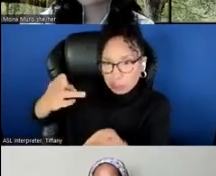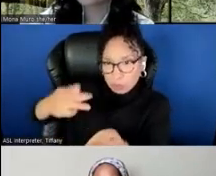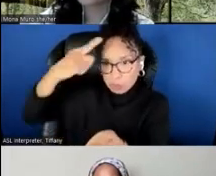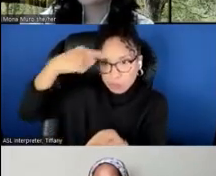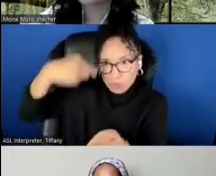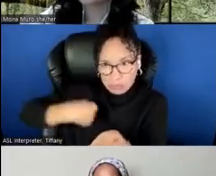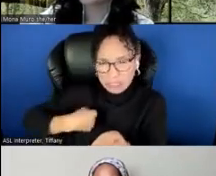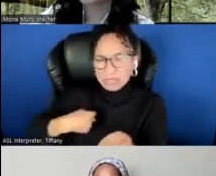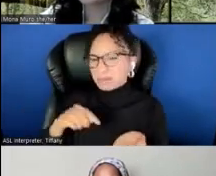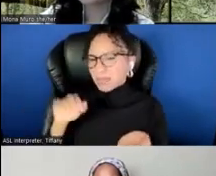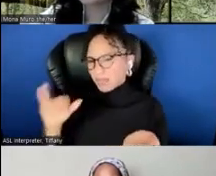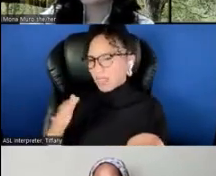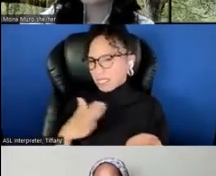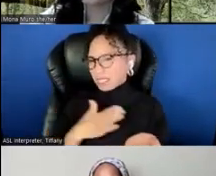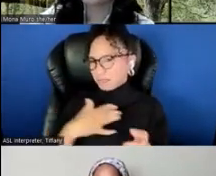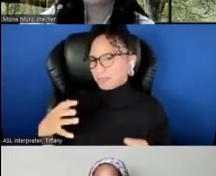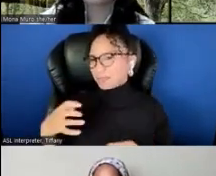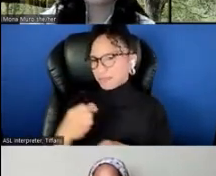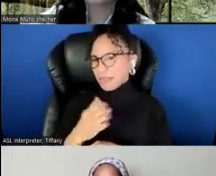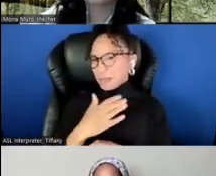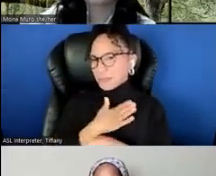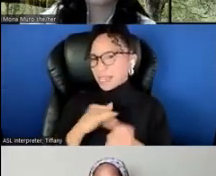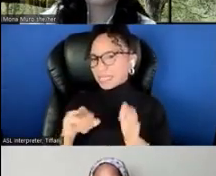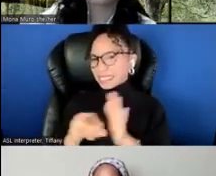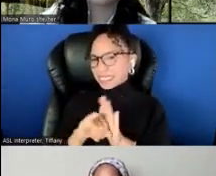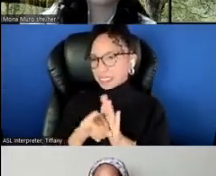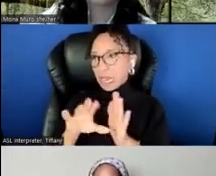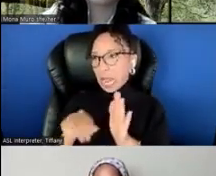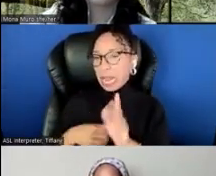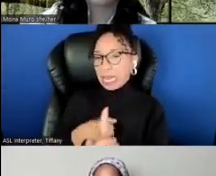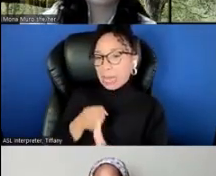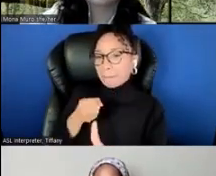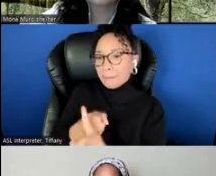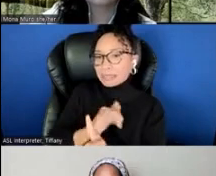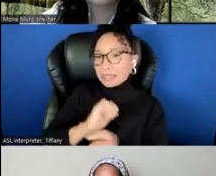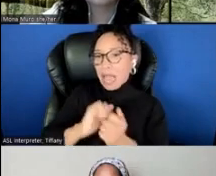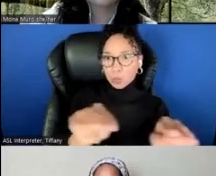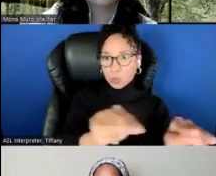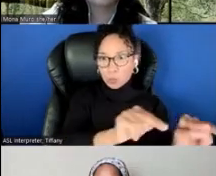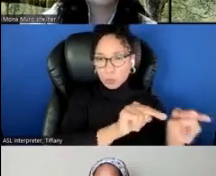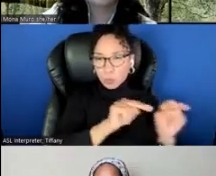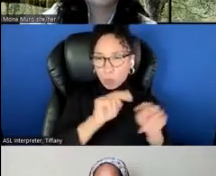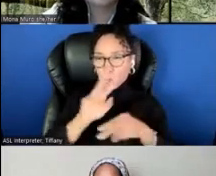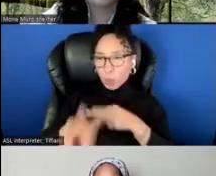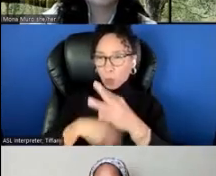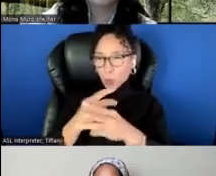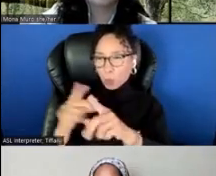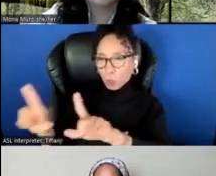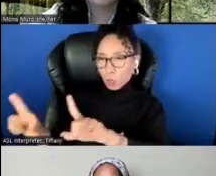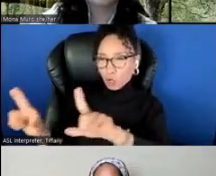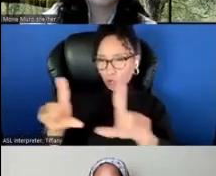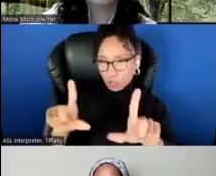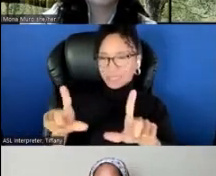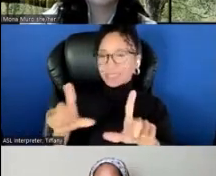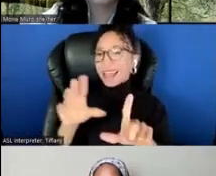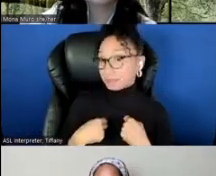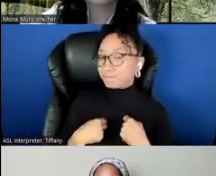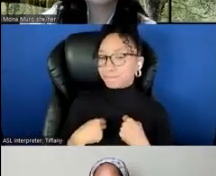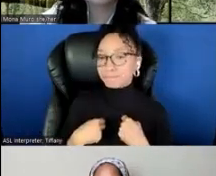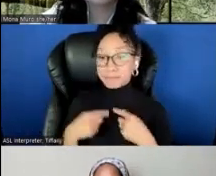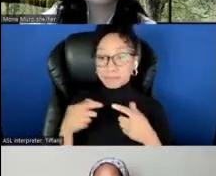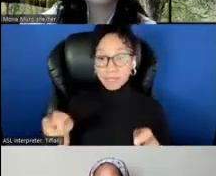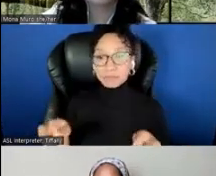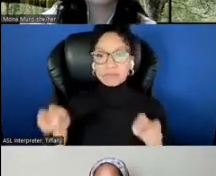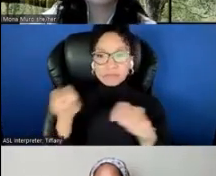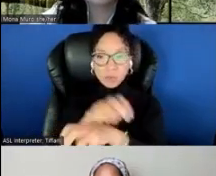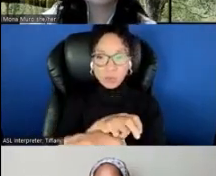of. That impacts how I view the world, and that impacts how the world views me. I do